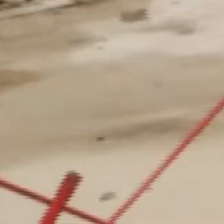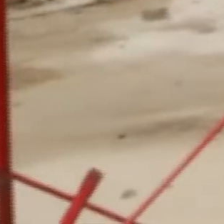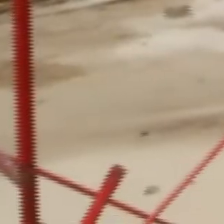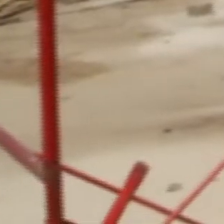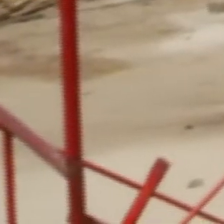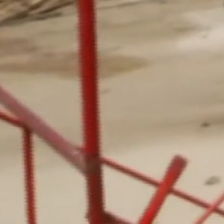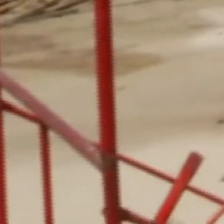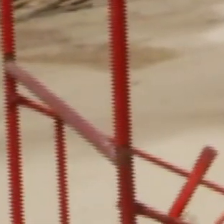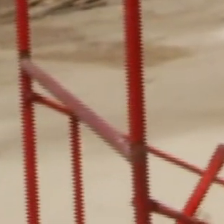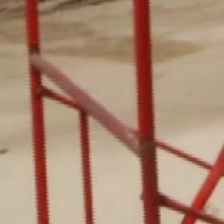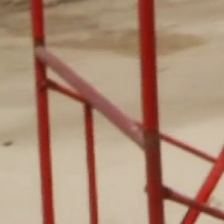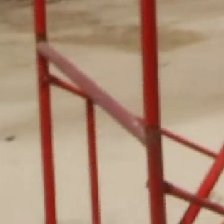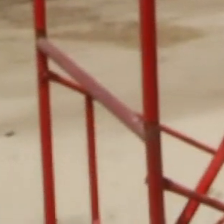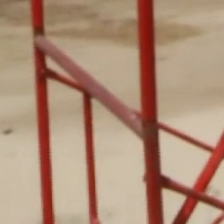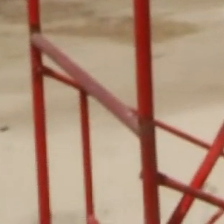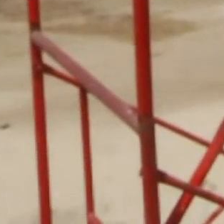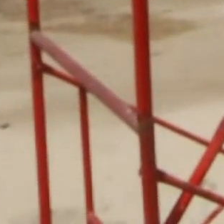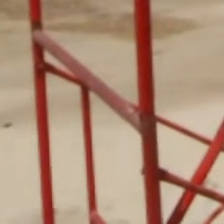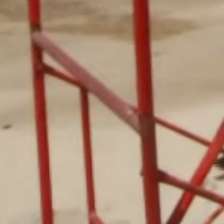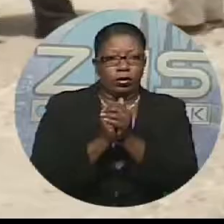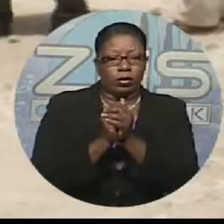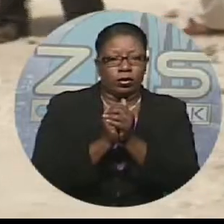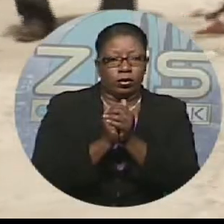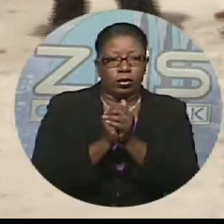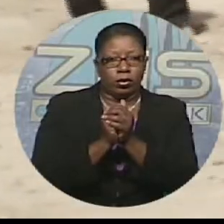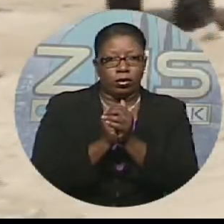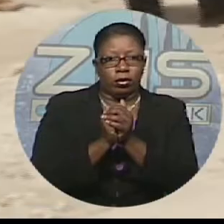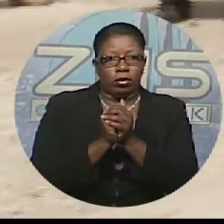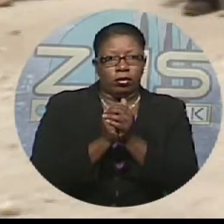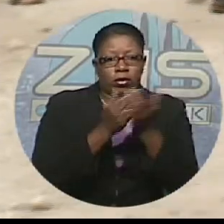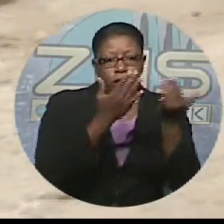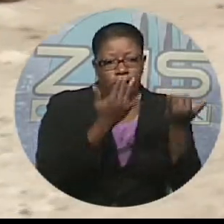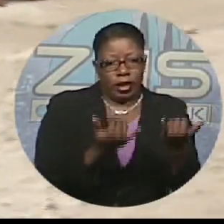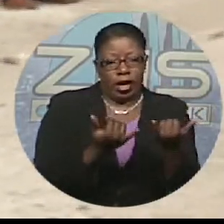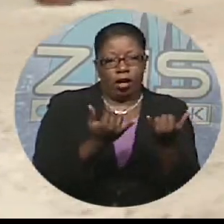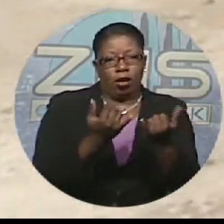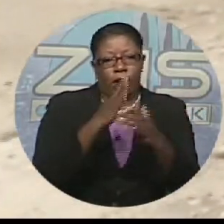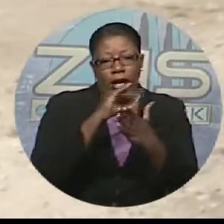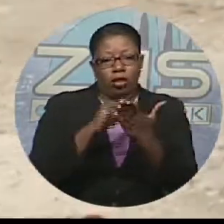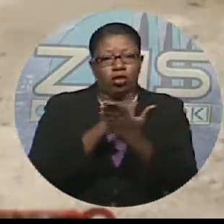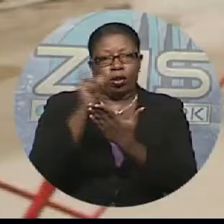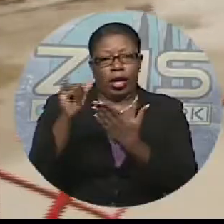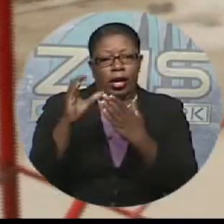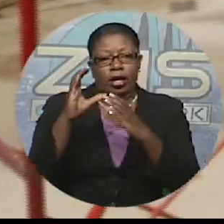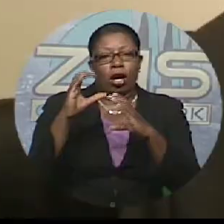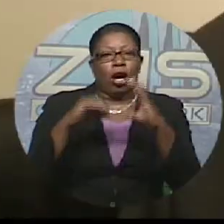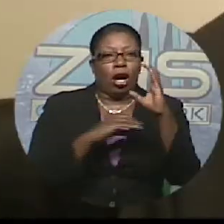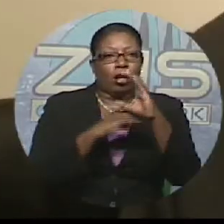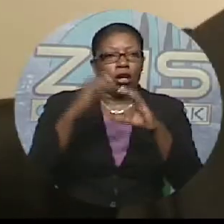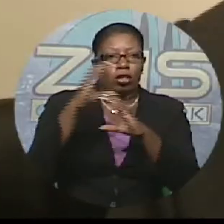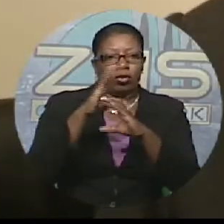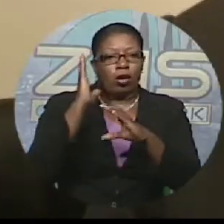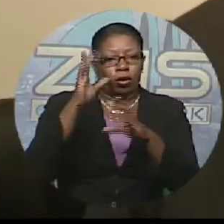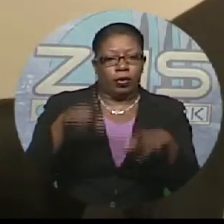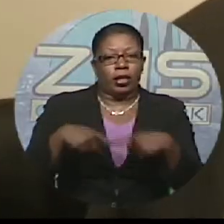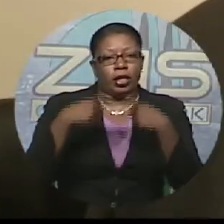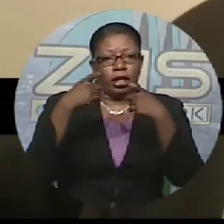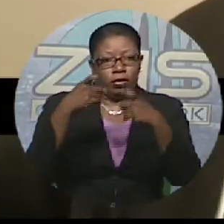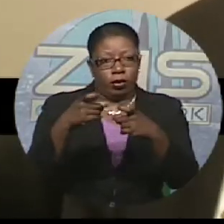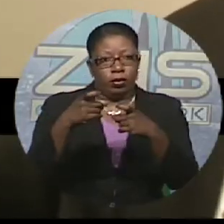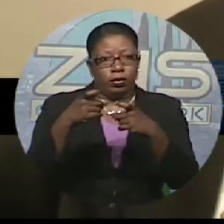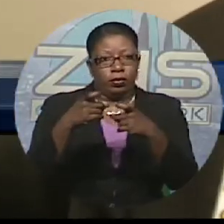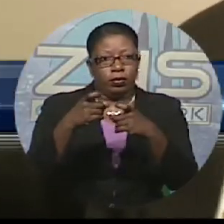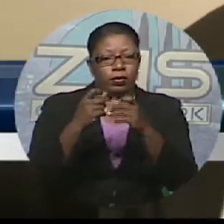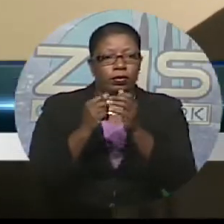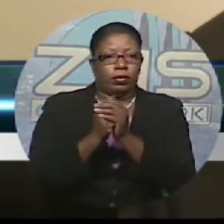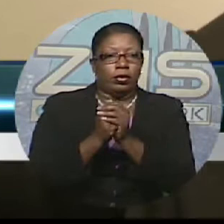Have not been started yet, but hopefully between now and the middle of July, contracts will be issued for the reconstruction and